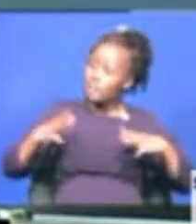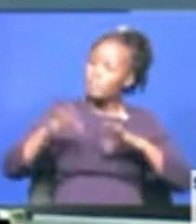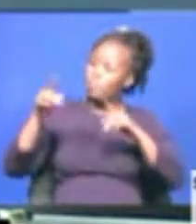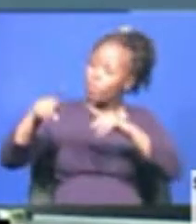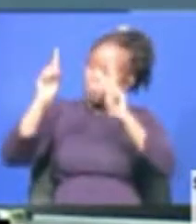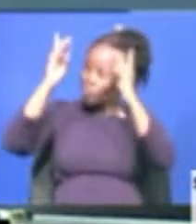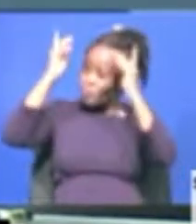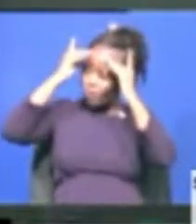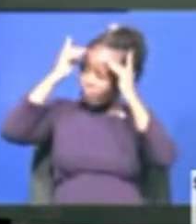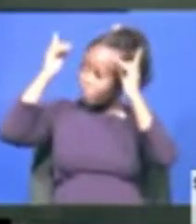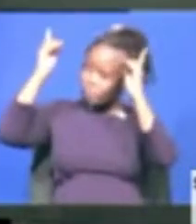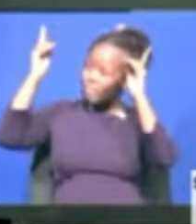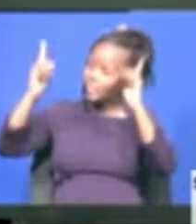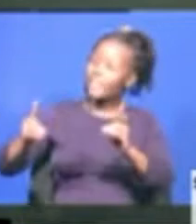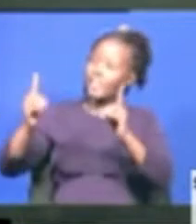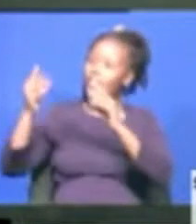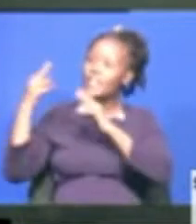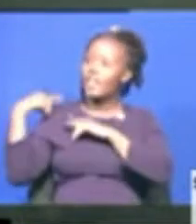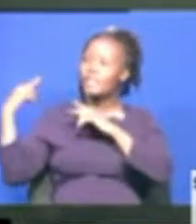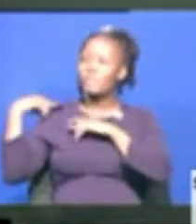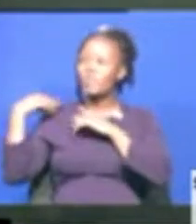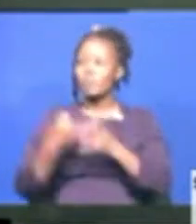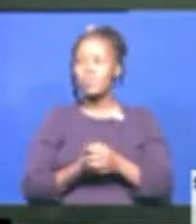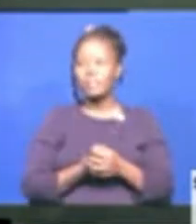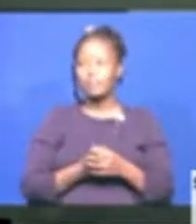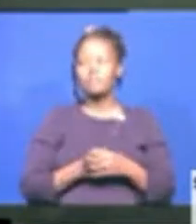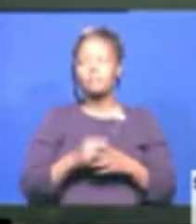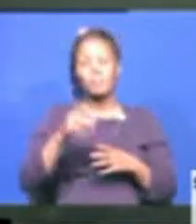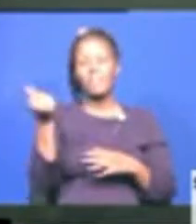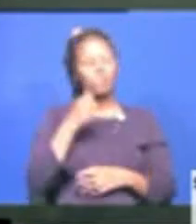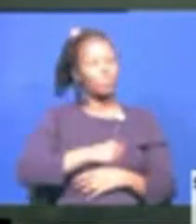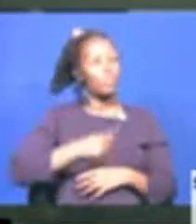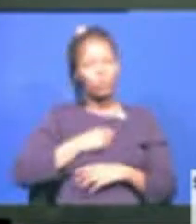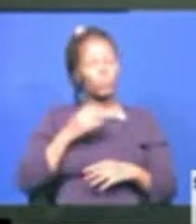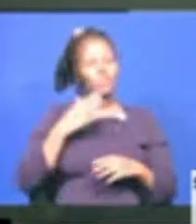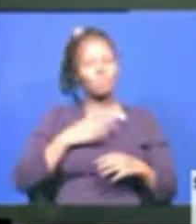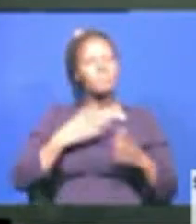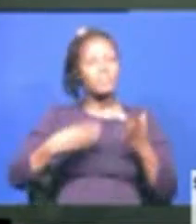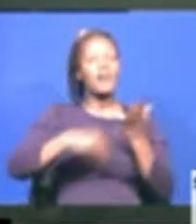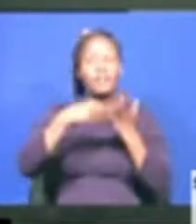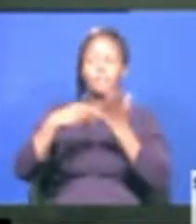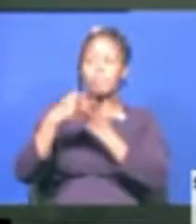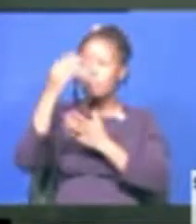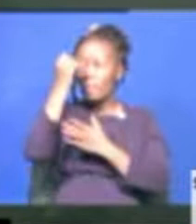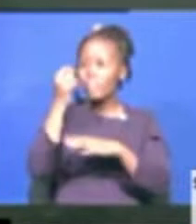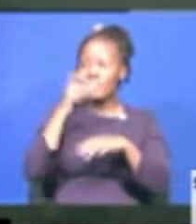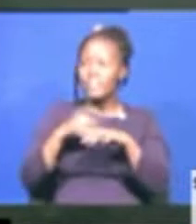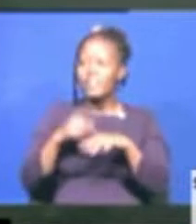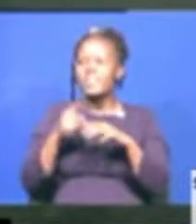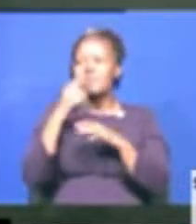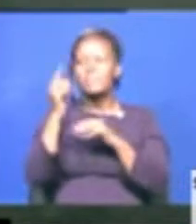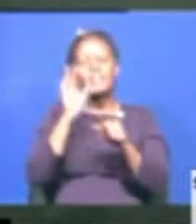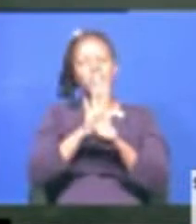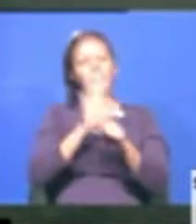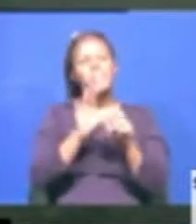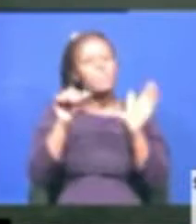decided. Absolutely. And another. I'm sorry. Because whenever I see some irregularities and it,